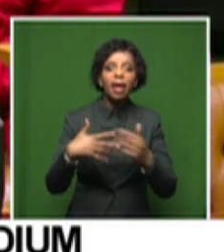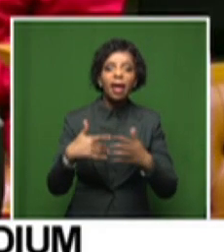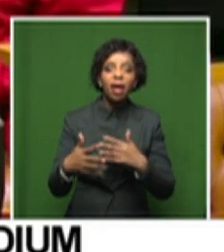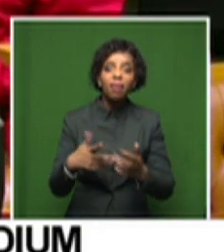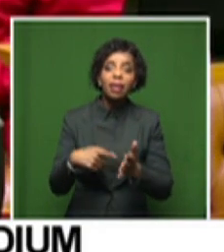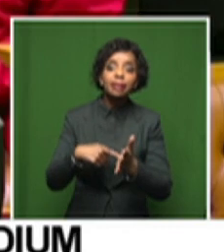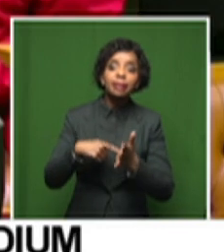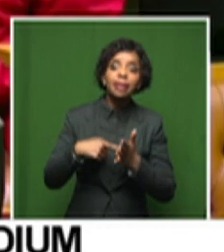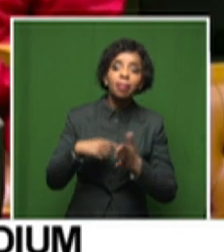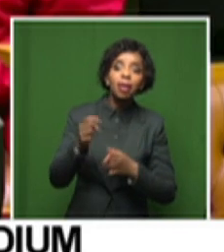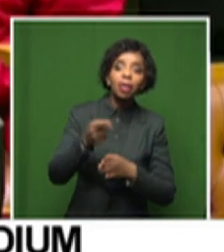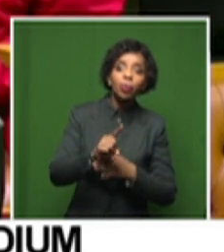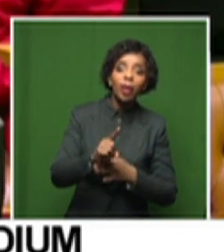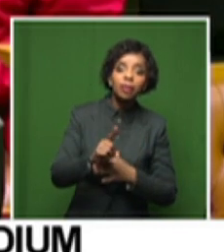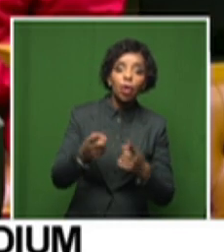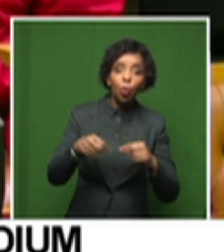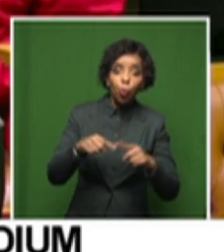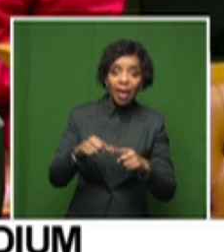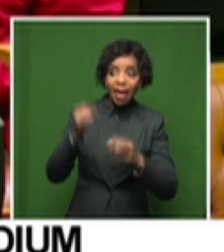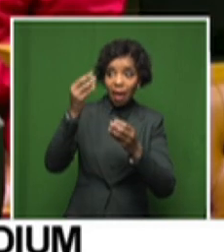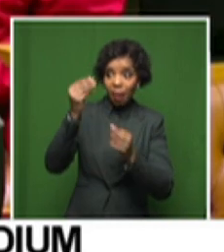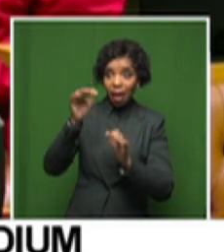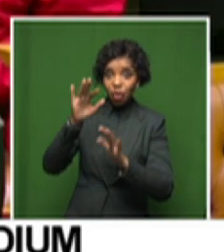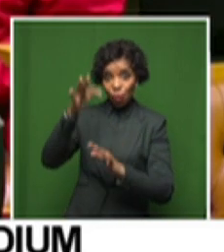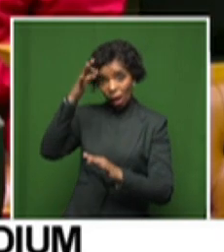break the fiscal framework.